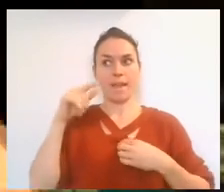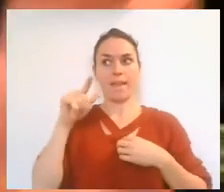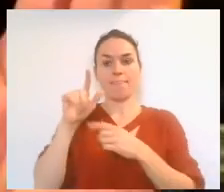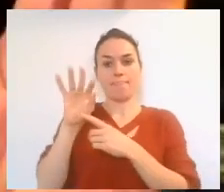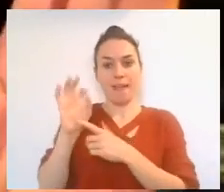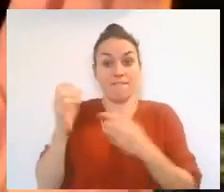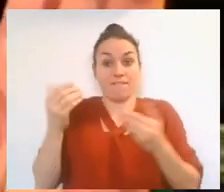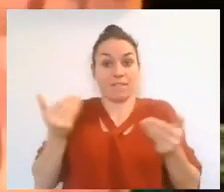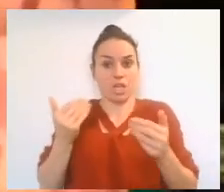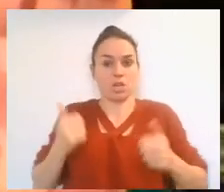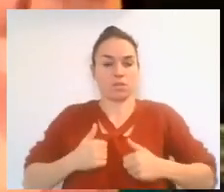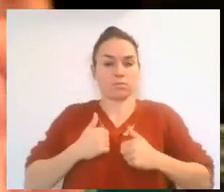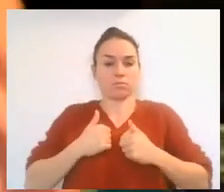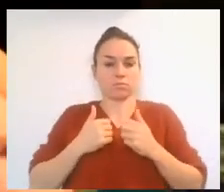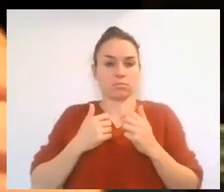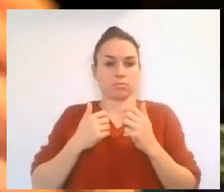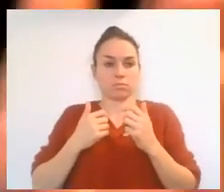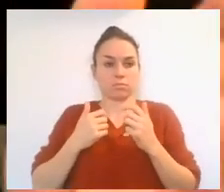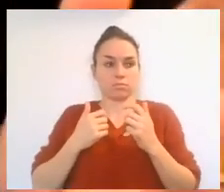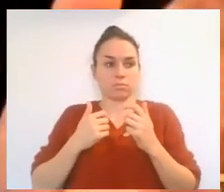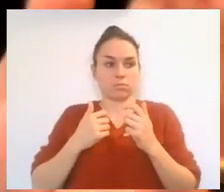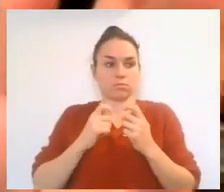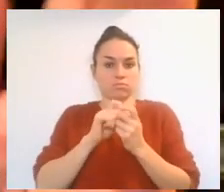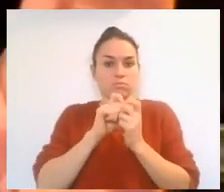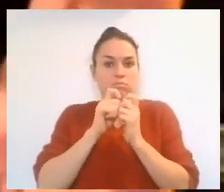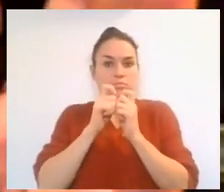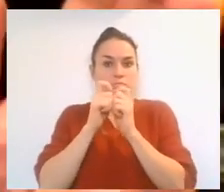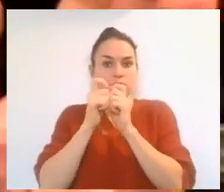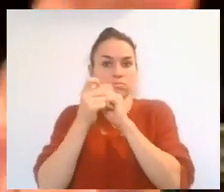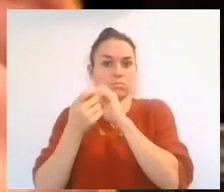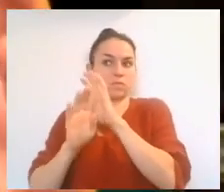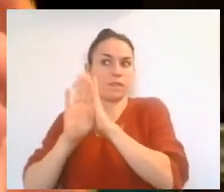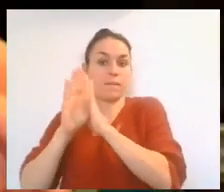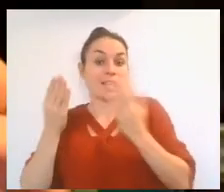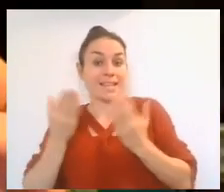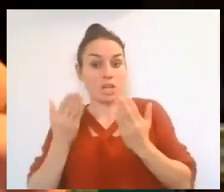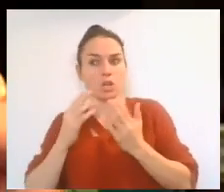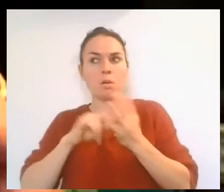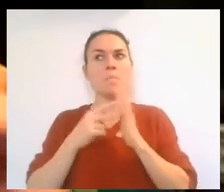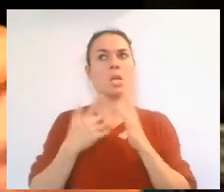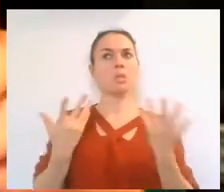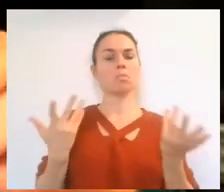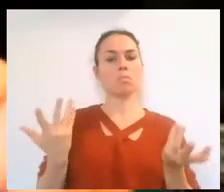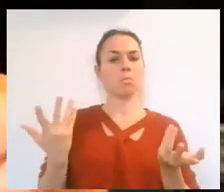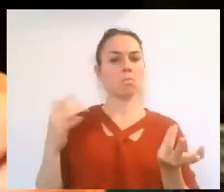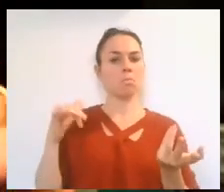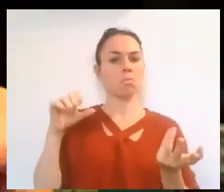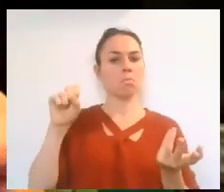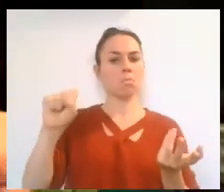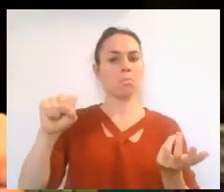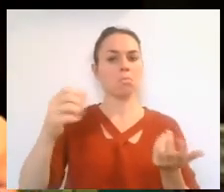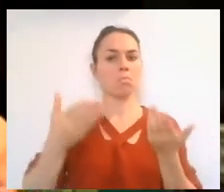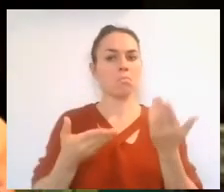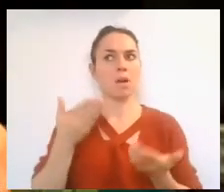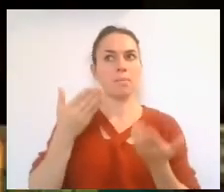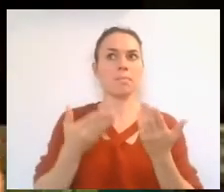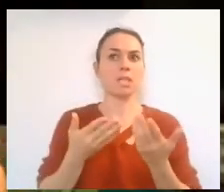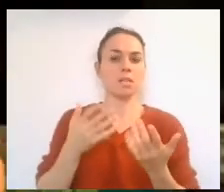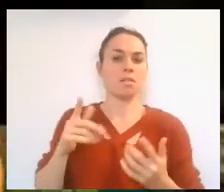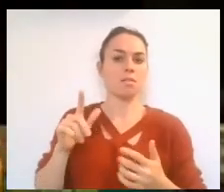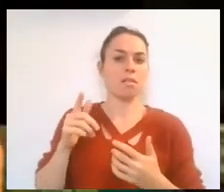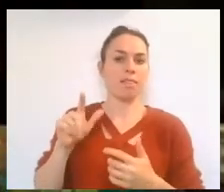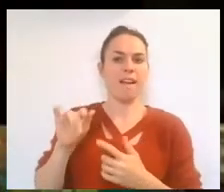planet. Stands to reason that life is somewhere else out there. And so, although there's no evidence for it,